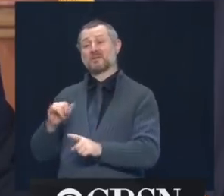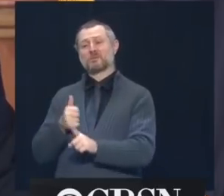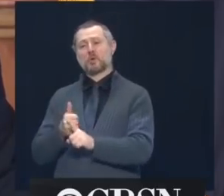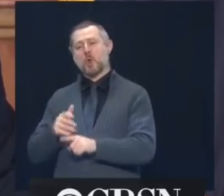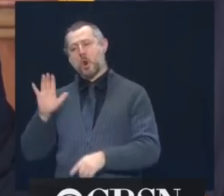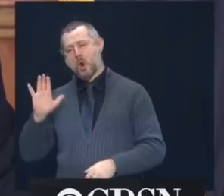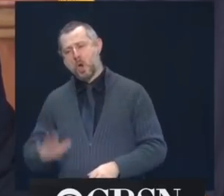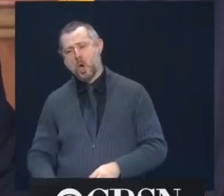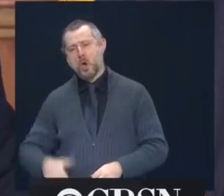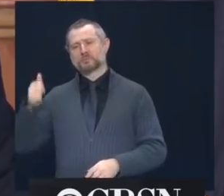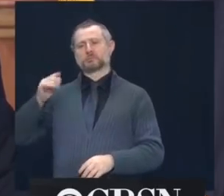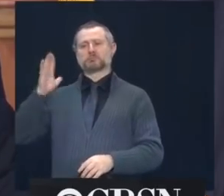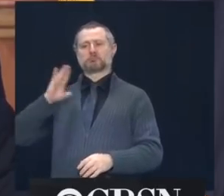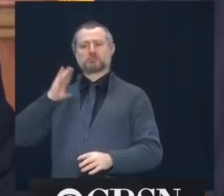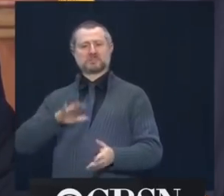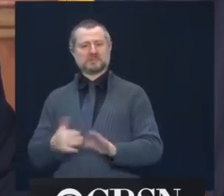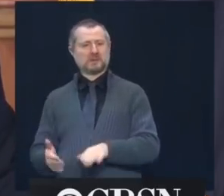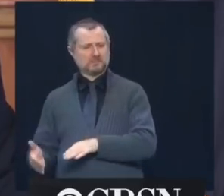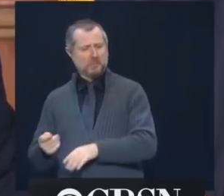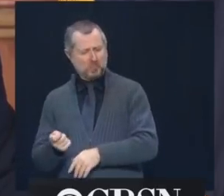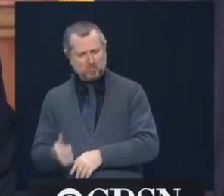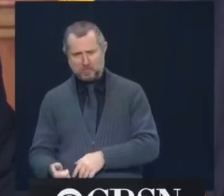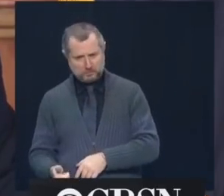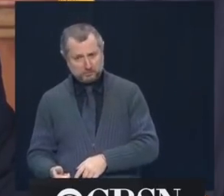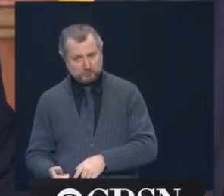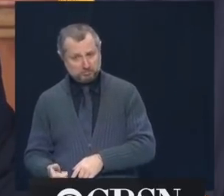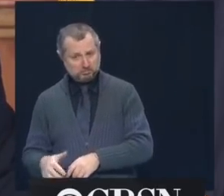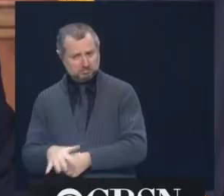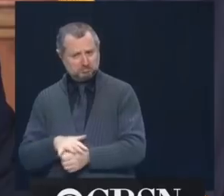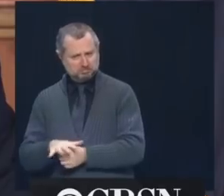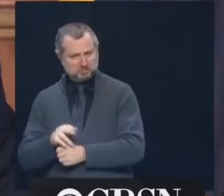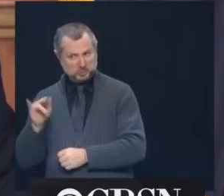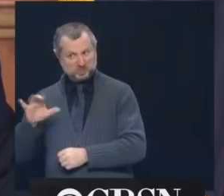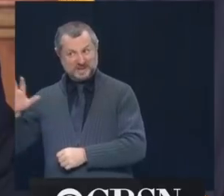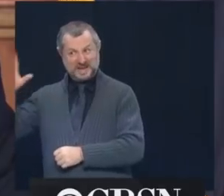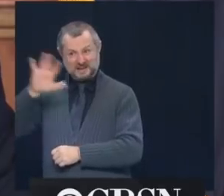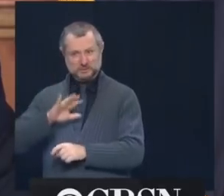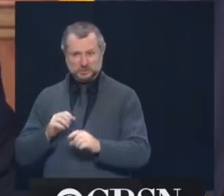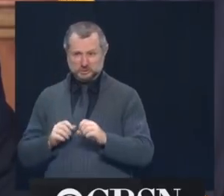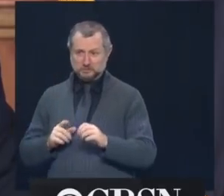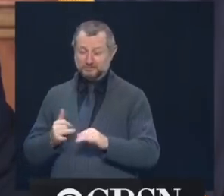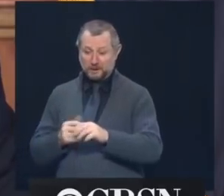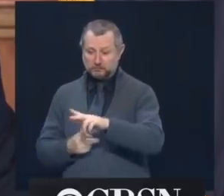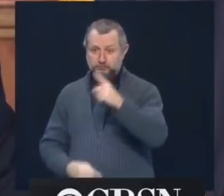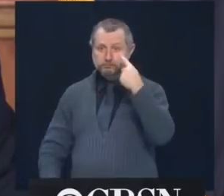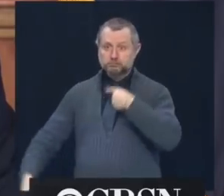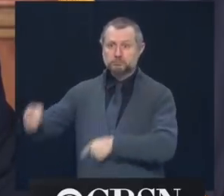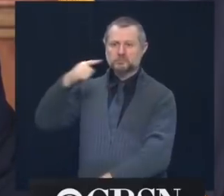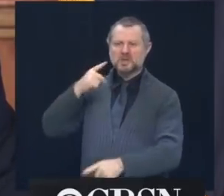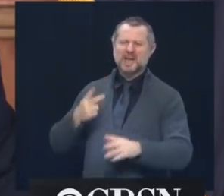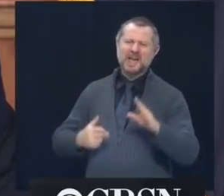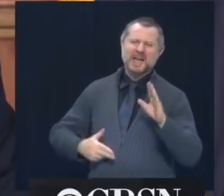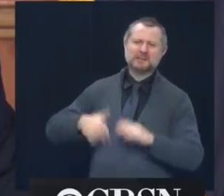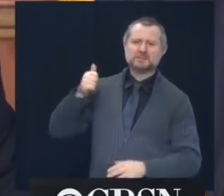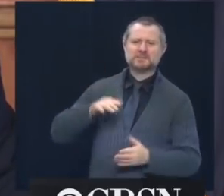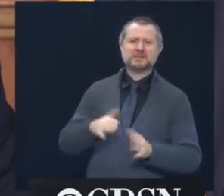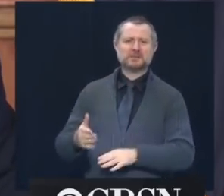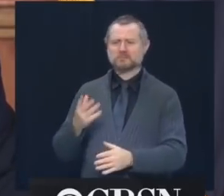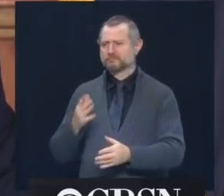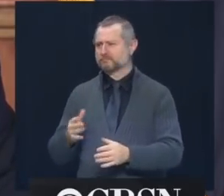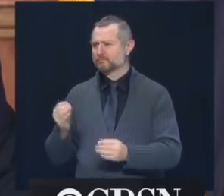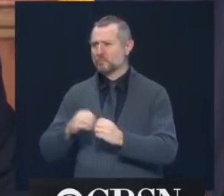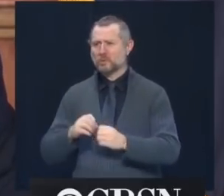rate in New York City. It now has the highest death rate.